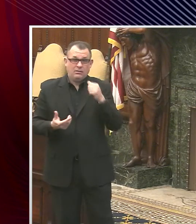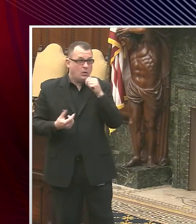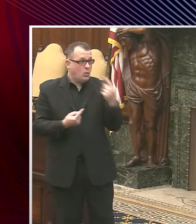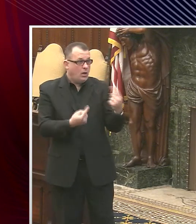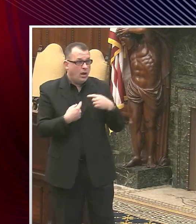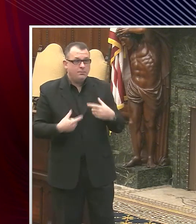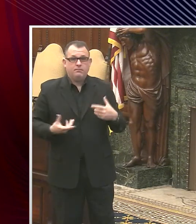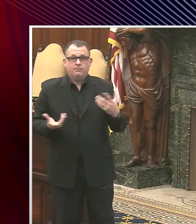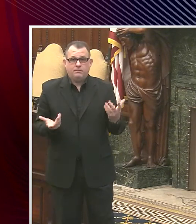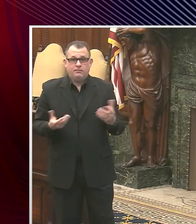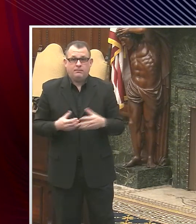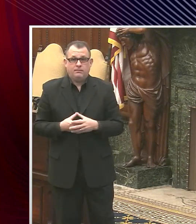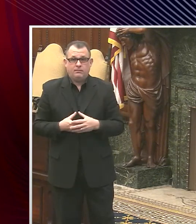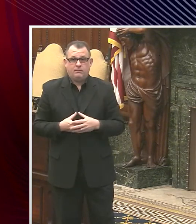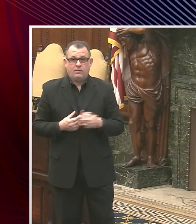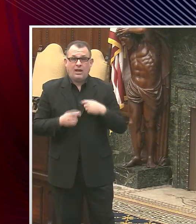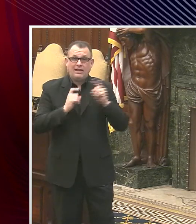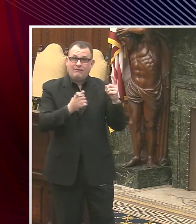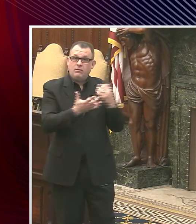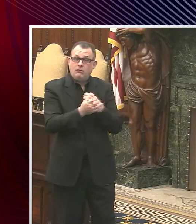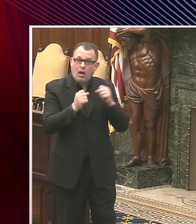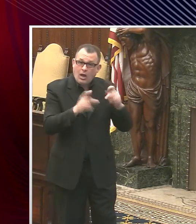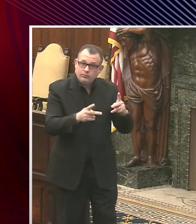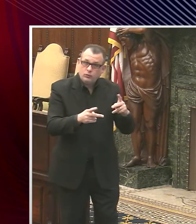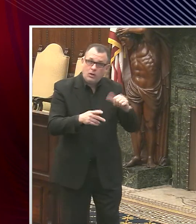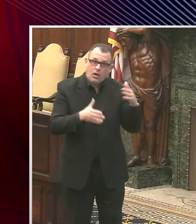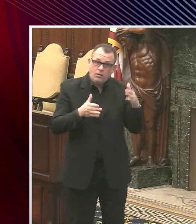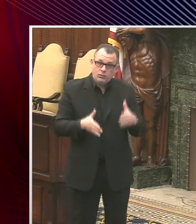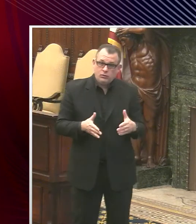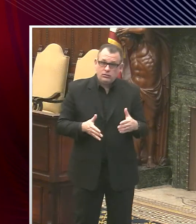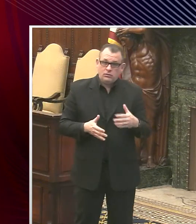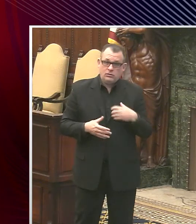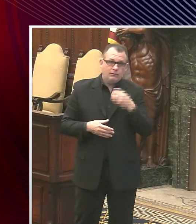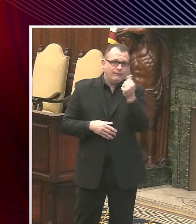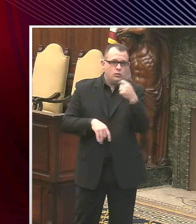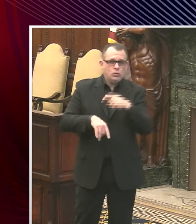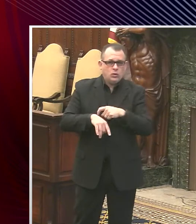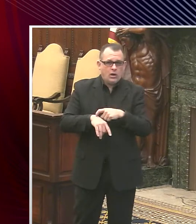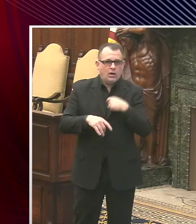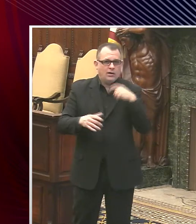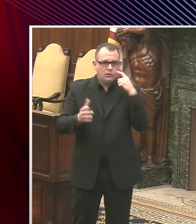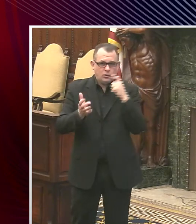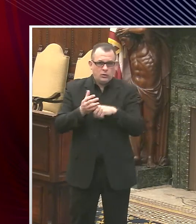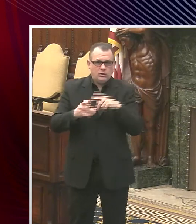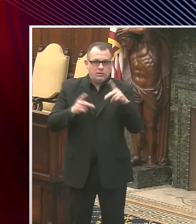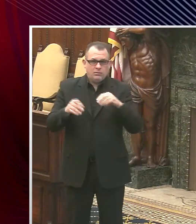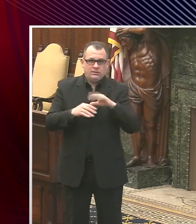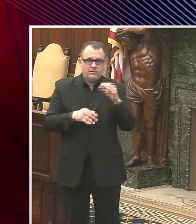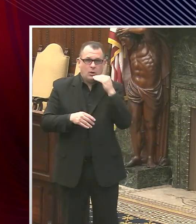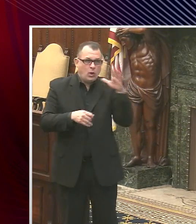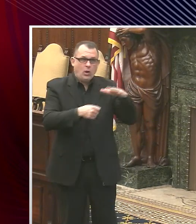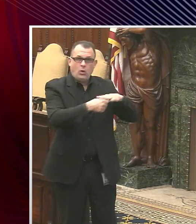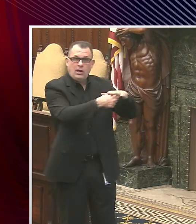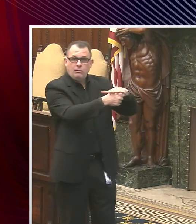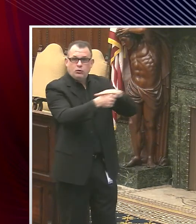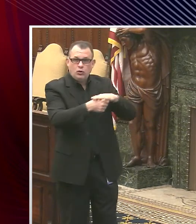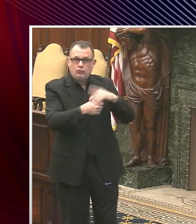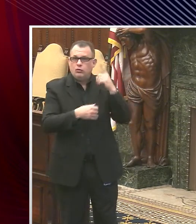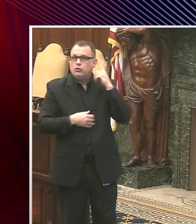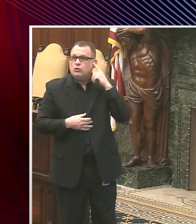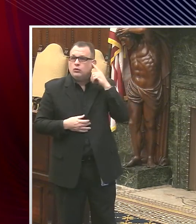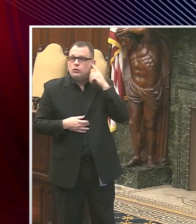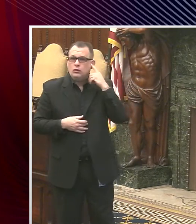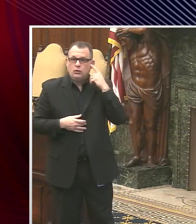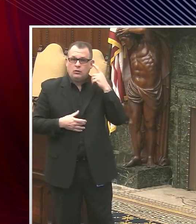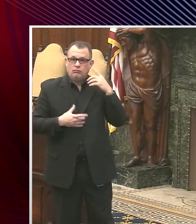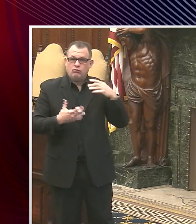make opportunity for that. And we did find that the 2 times we tried this, that there were people in those immediate neighborhoods that heard about this and took